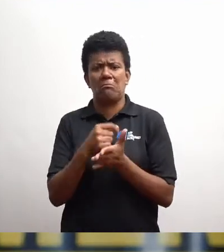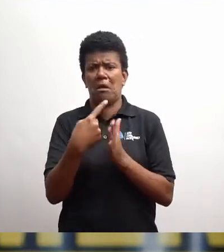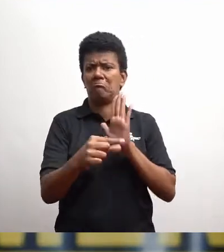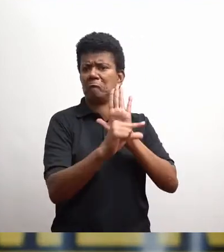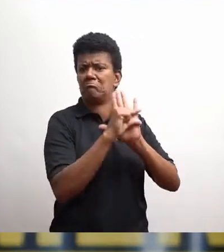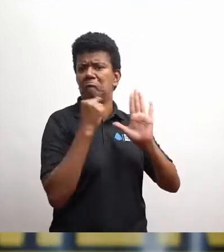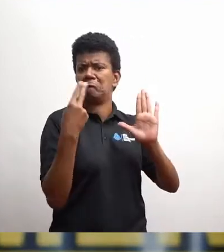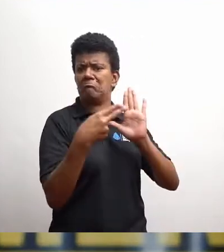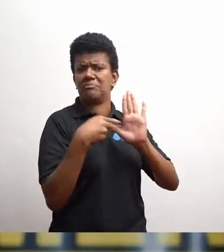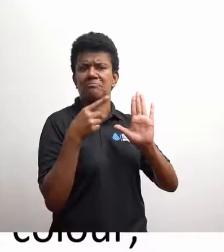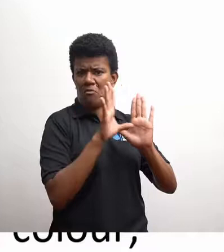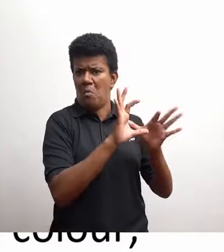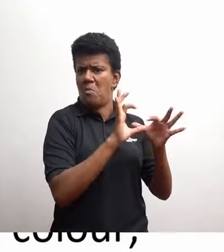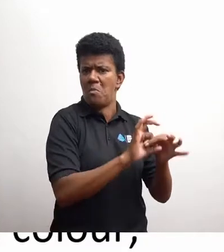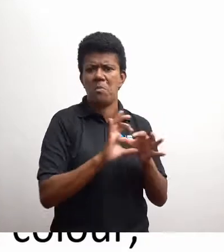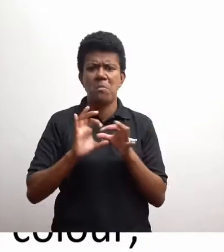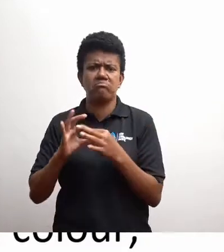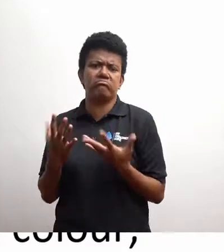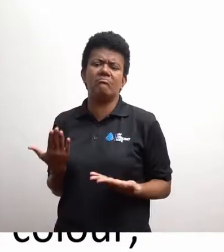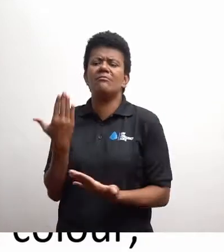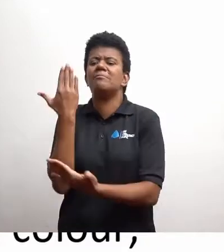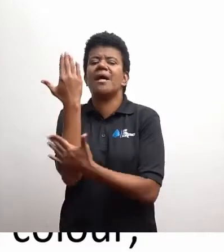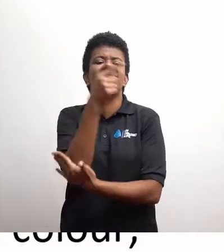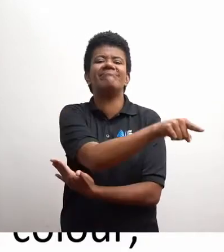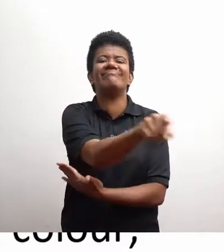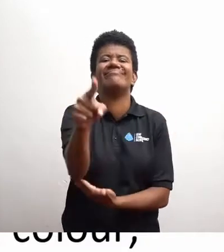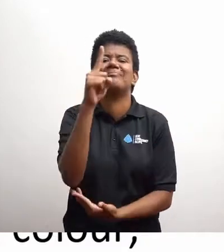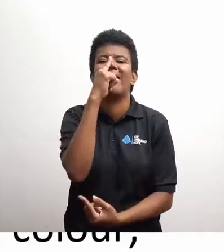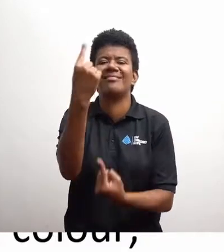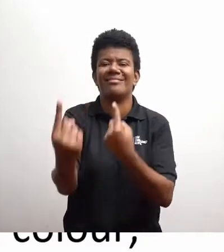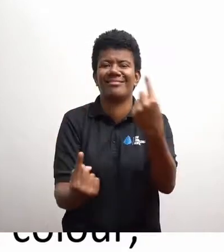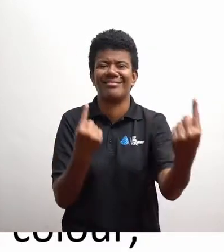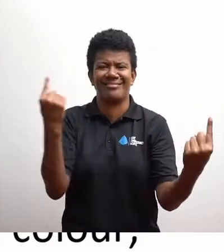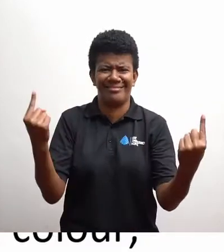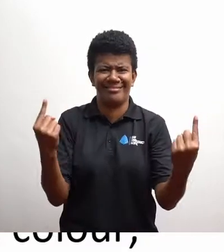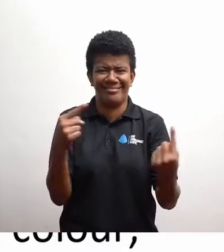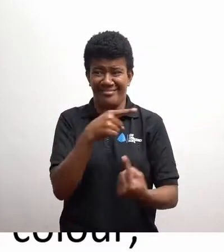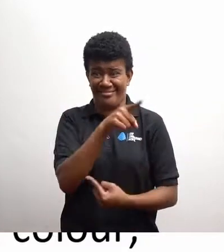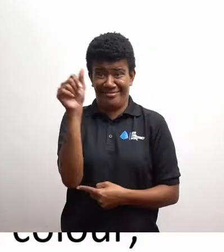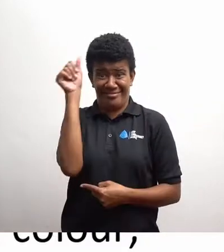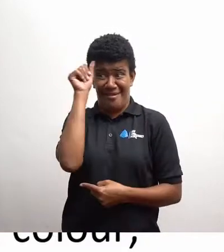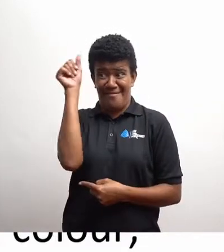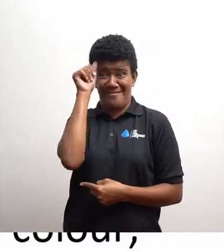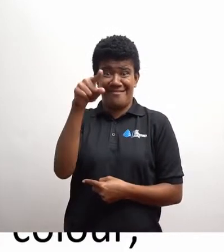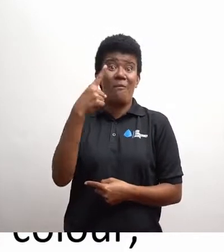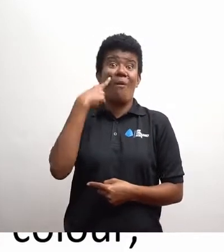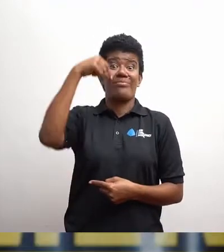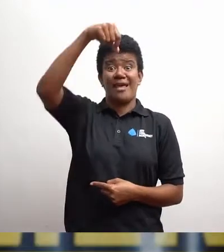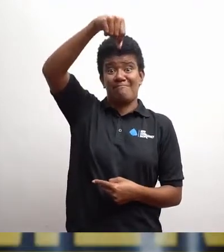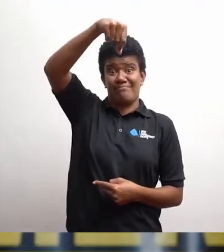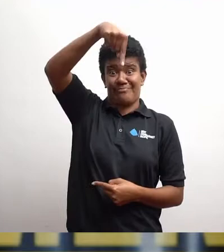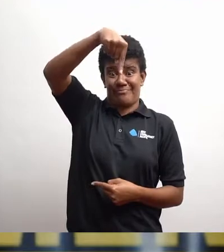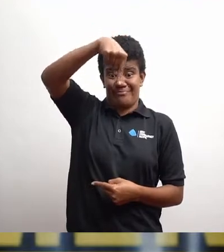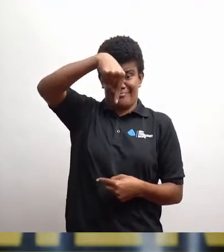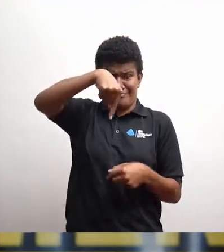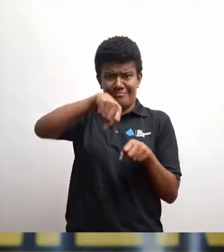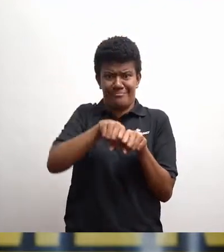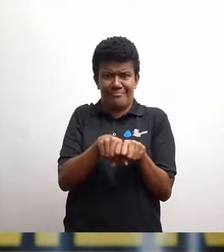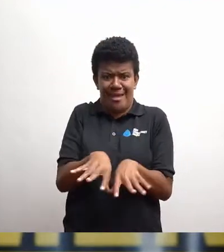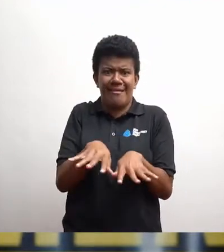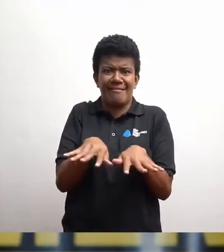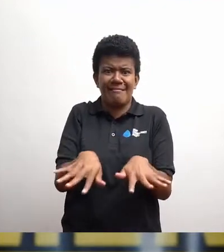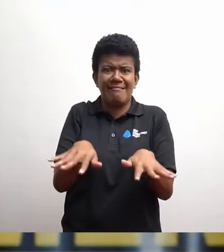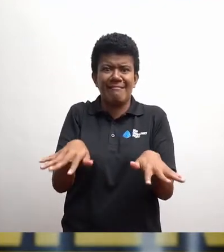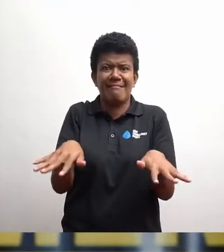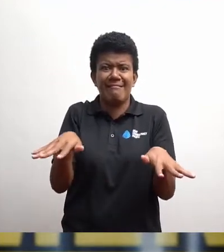interrelated, that they depend on each other. You know, if one pillar falls away, one leg goes kaput, then all of the legs